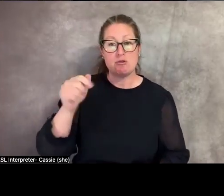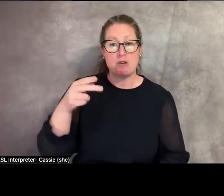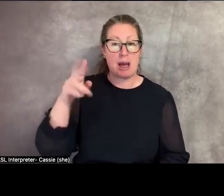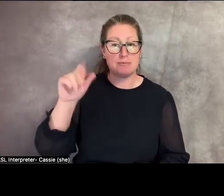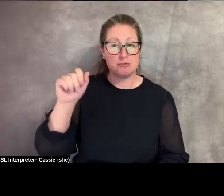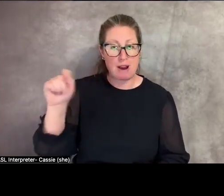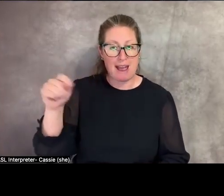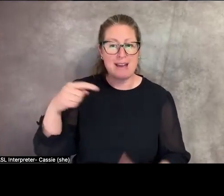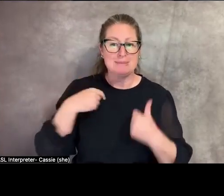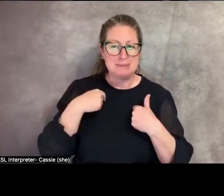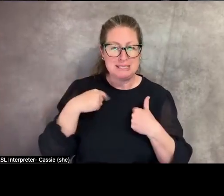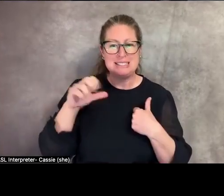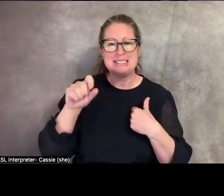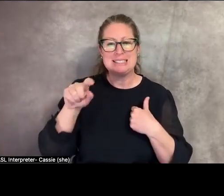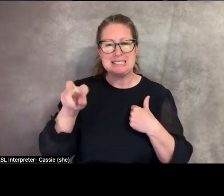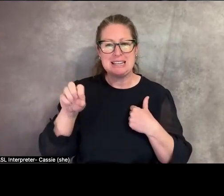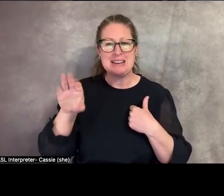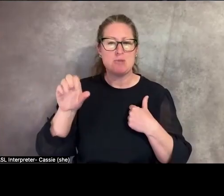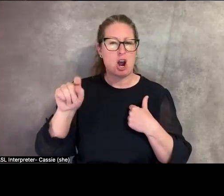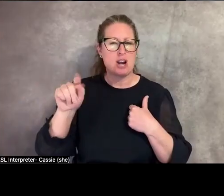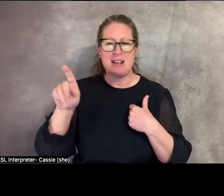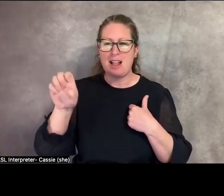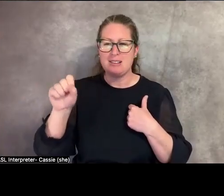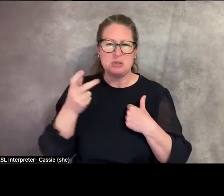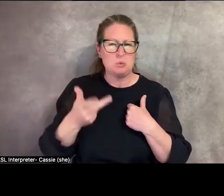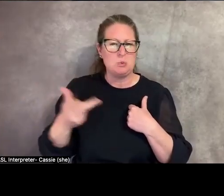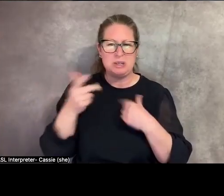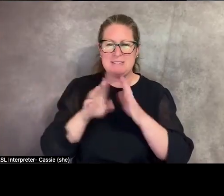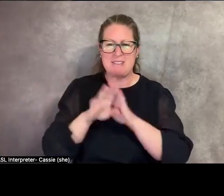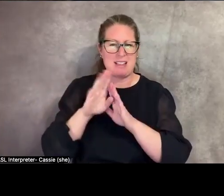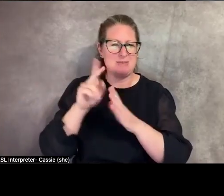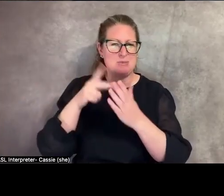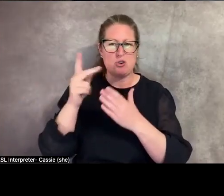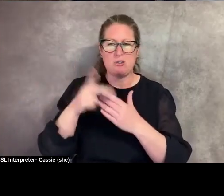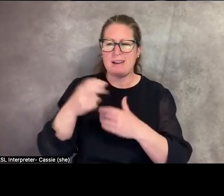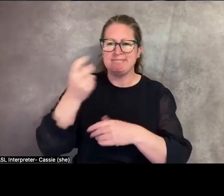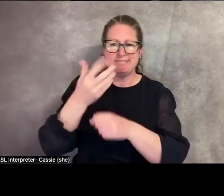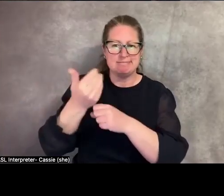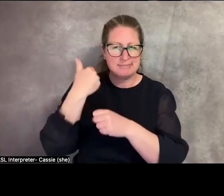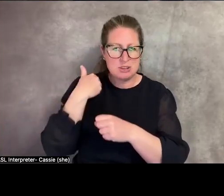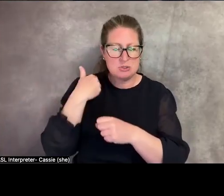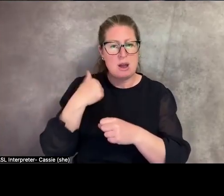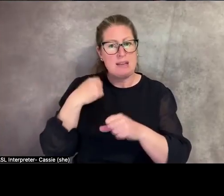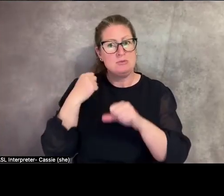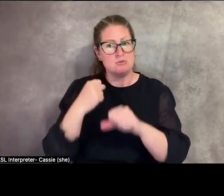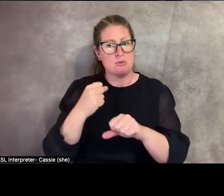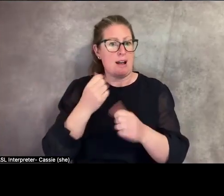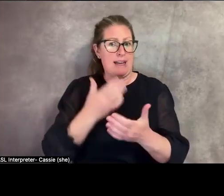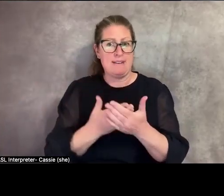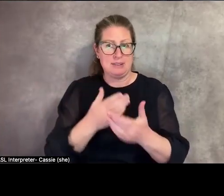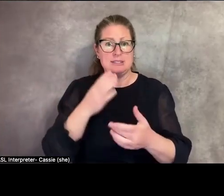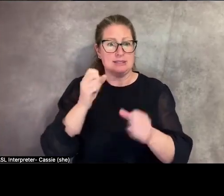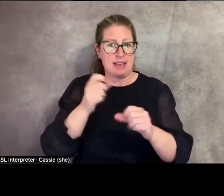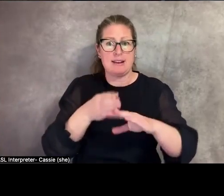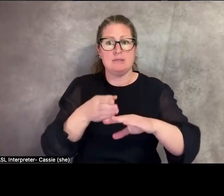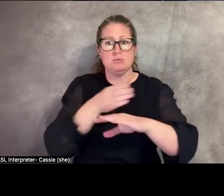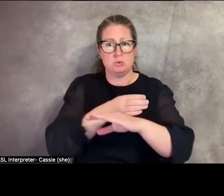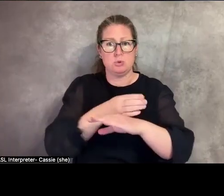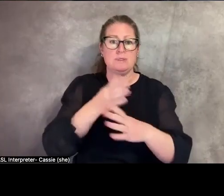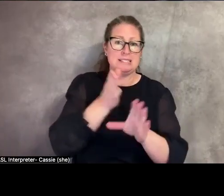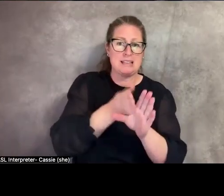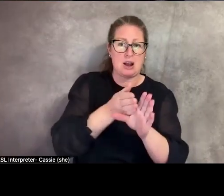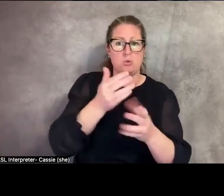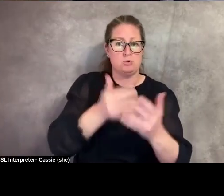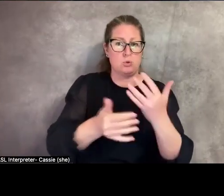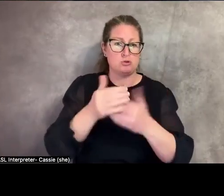and Steve Bartels a number of years ago that has a very strong evidence for improving psychosocial